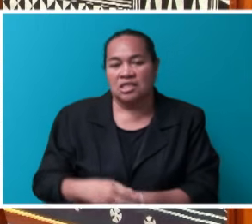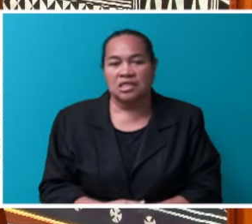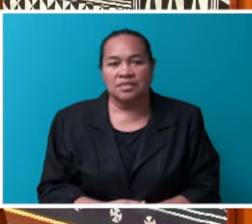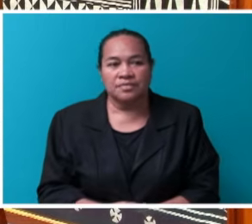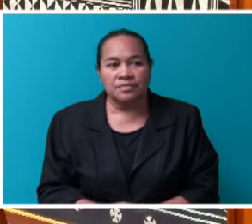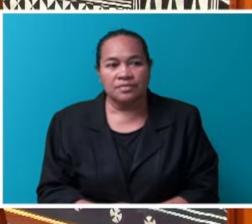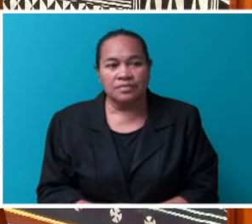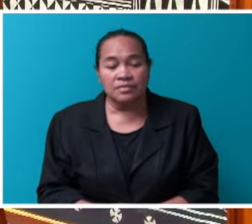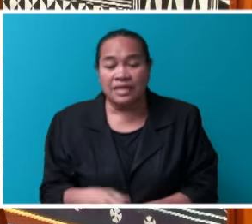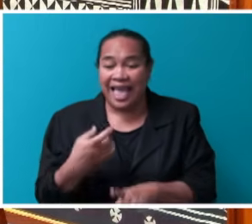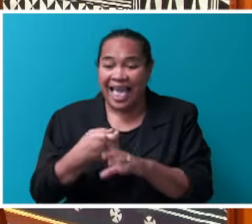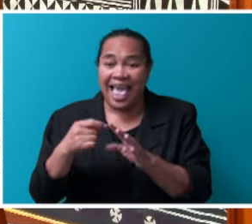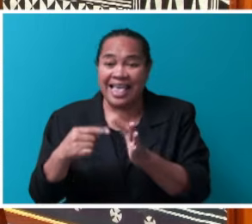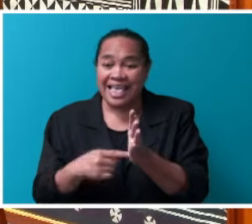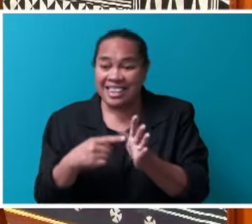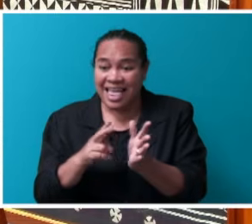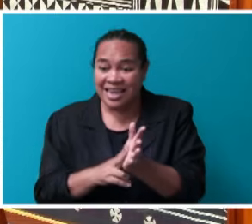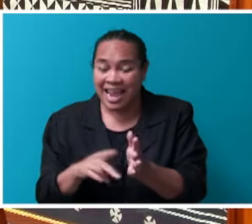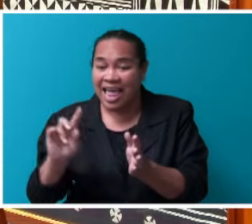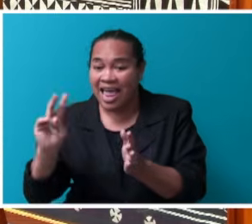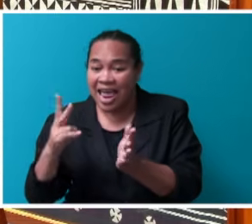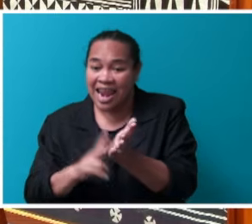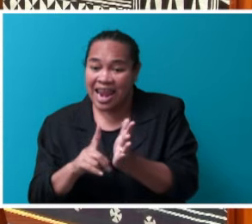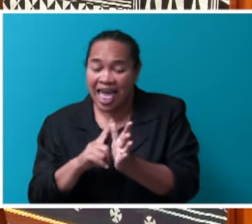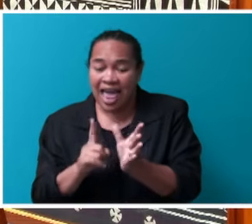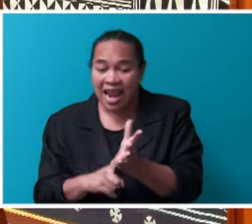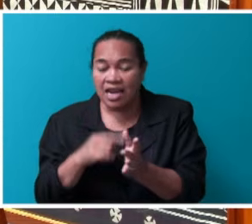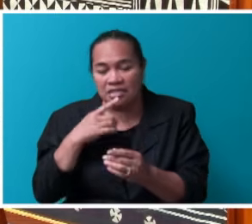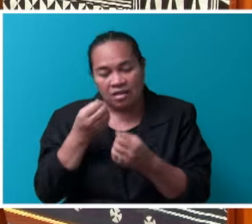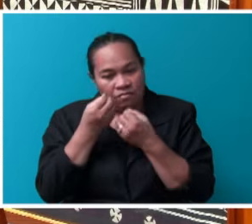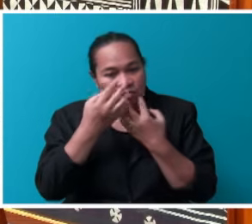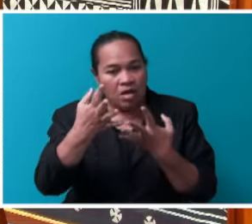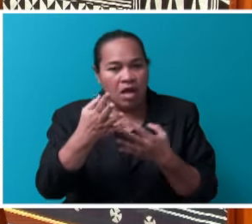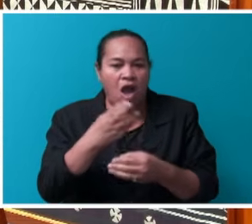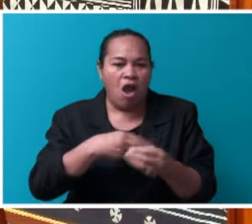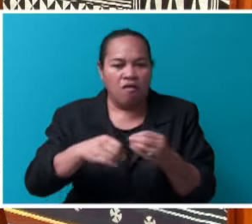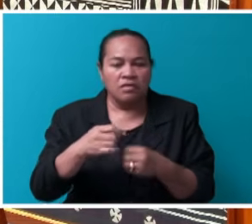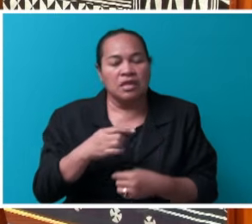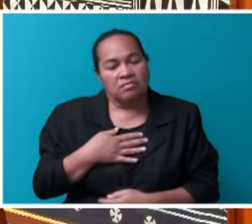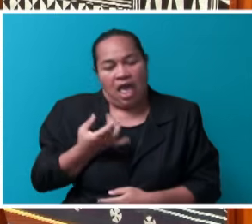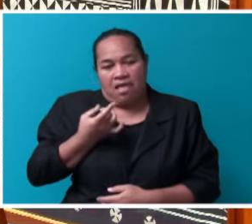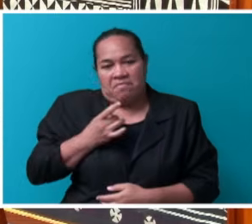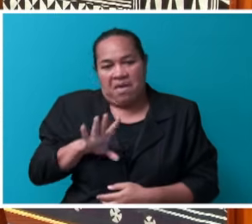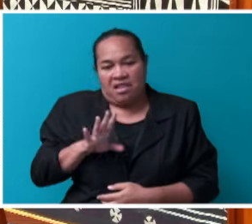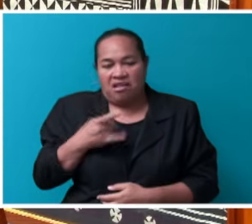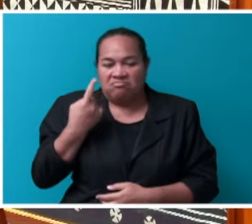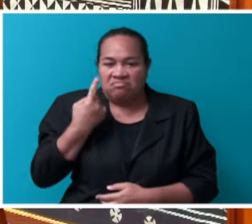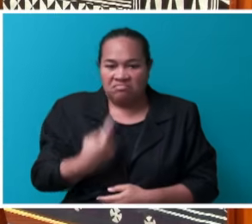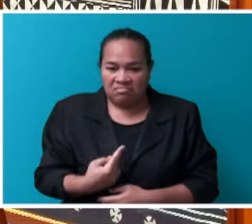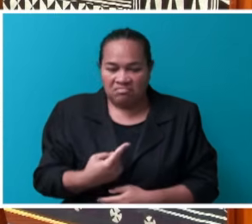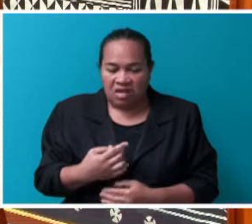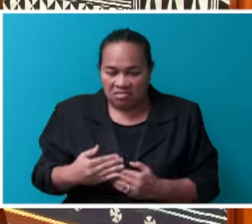Honorable Ketan Lal has further informed the Speaker's office that he shall remain as an independent for the remainder